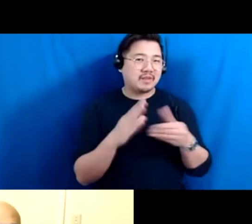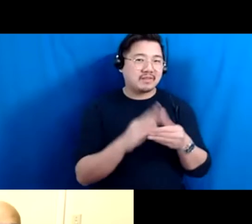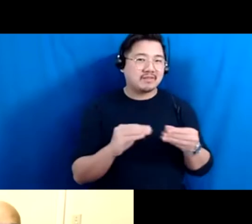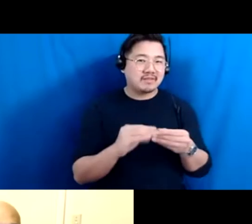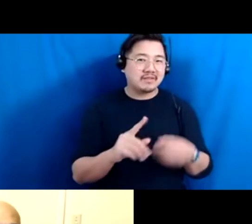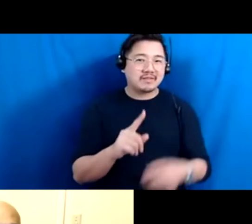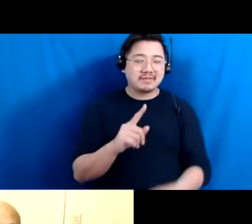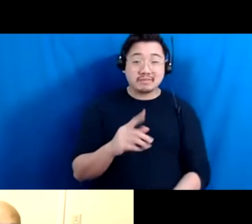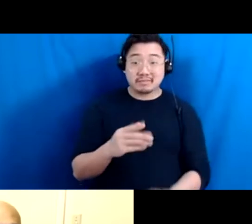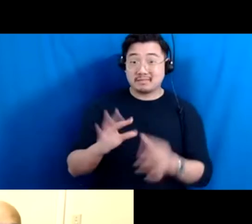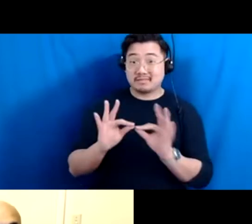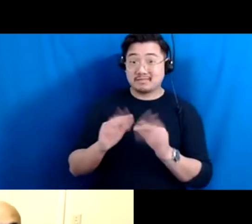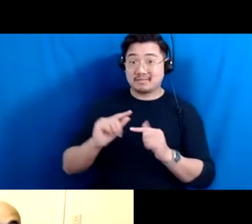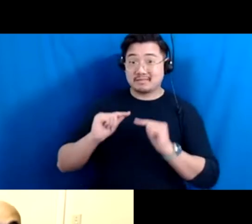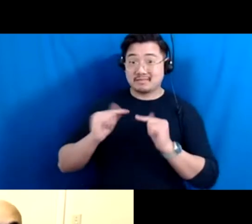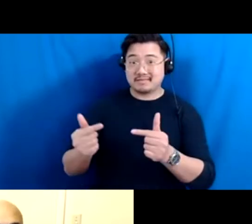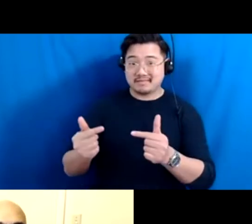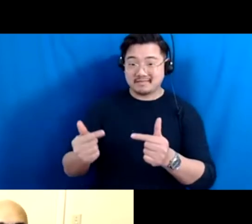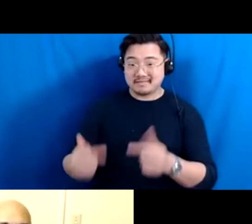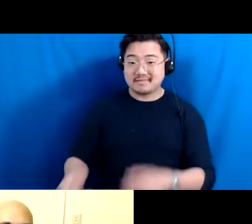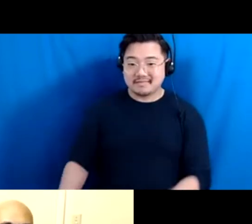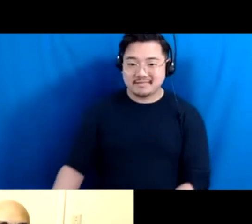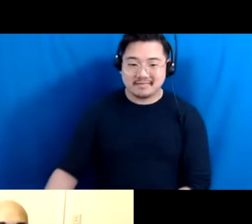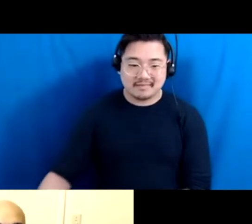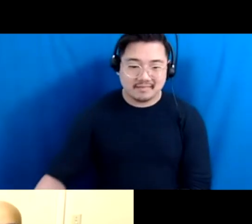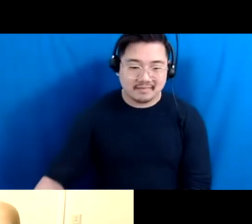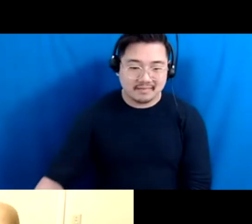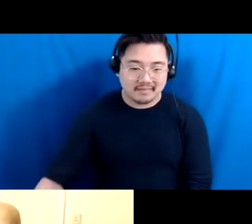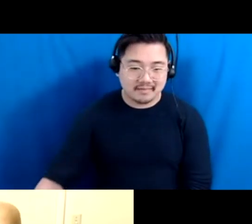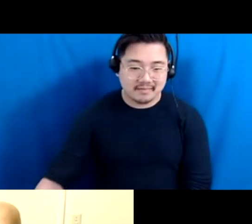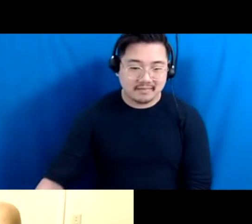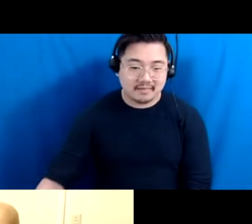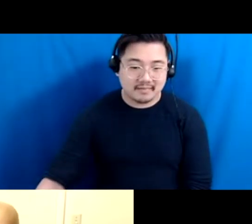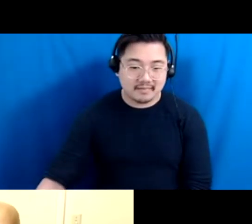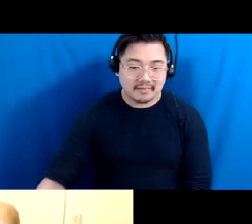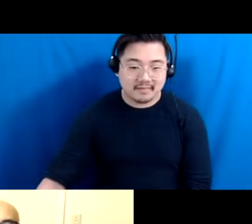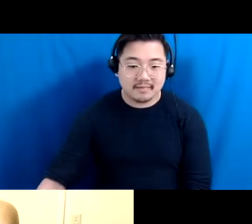Will. Um, so